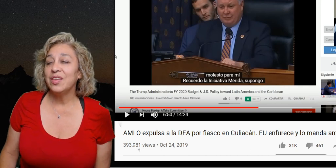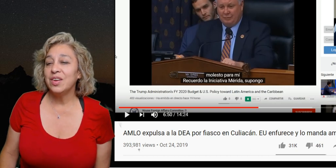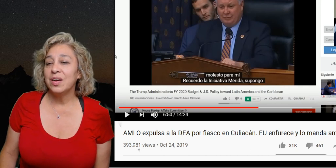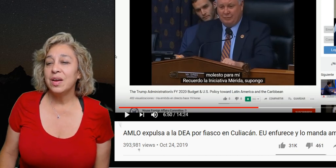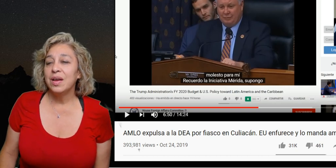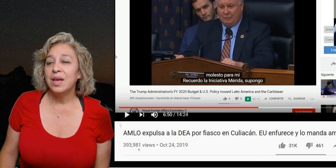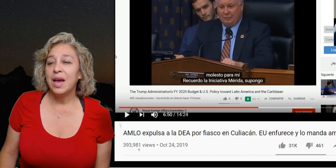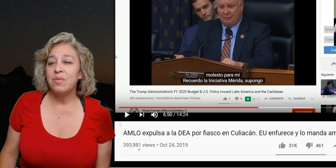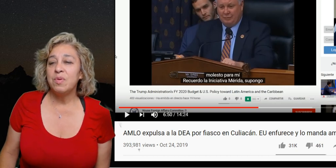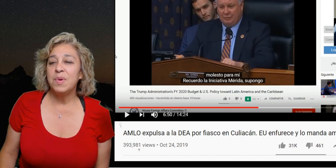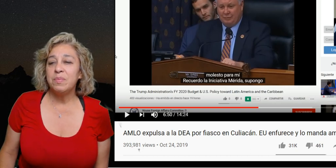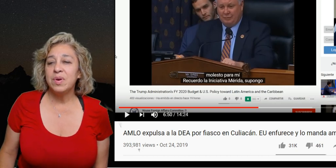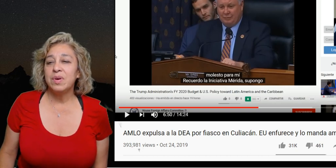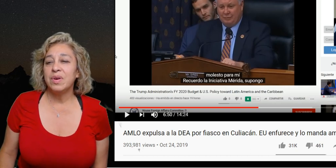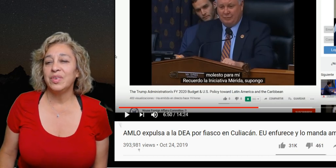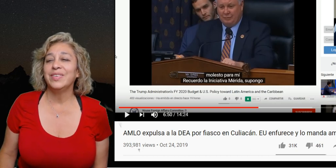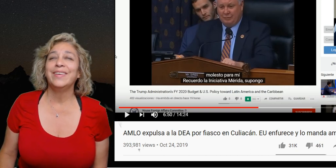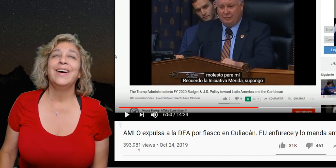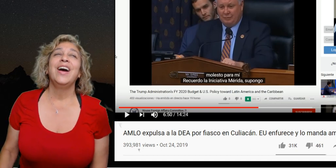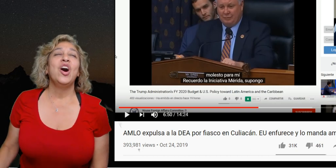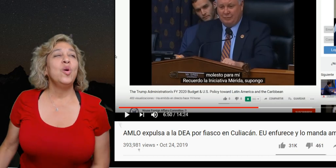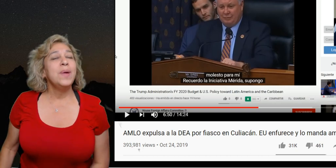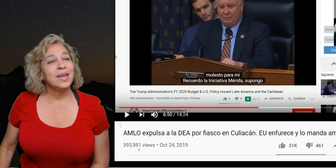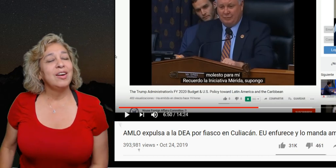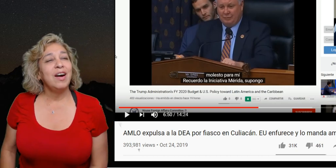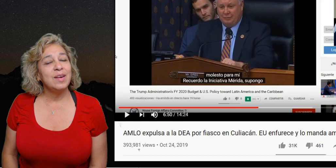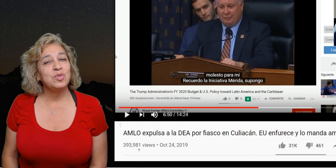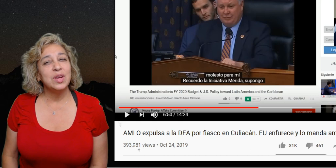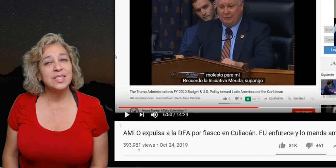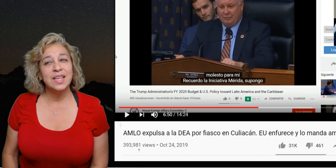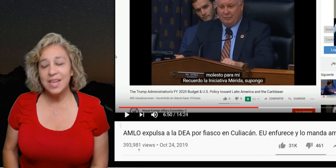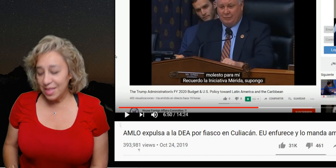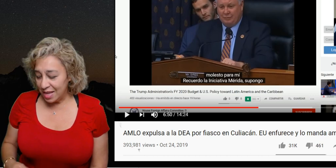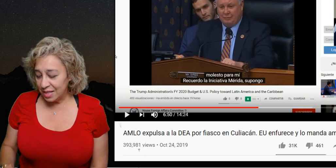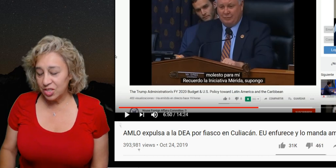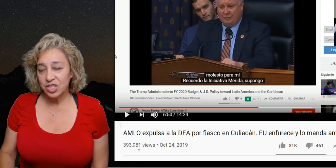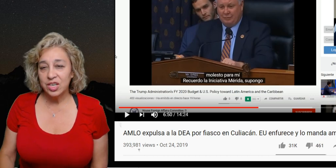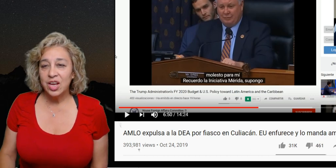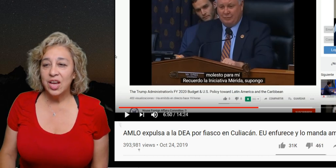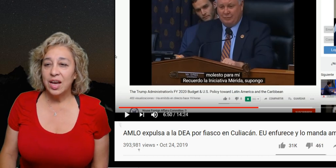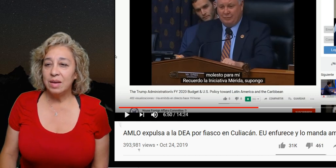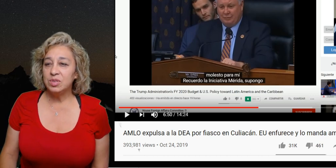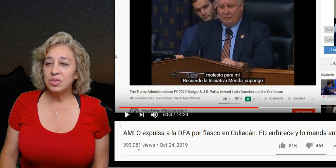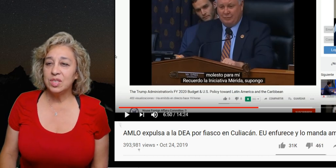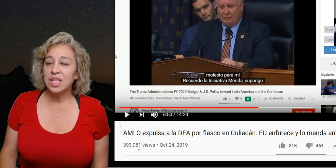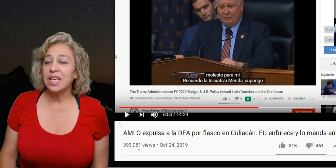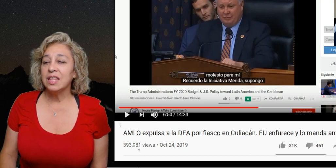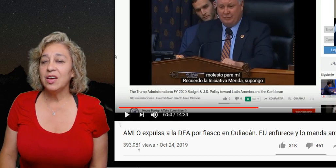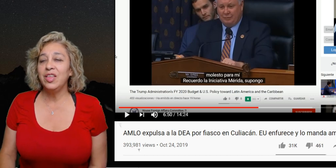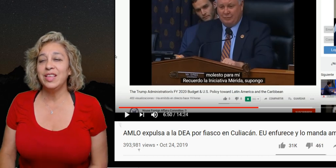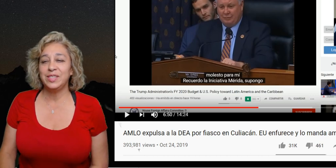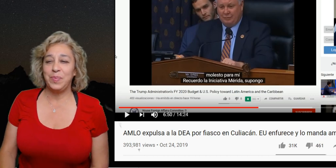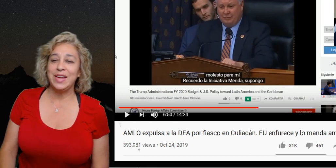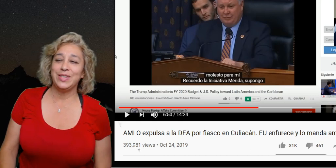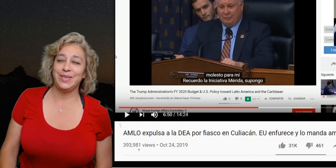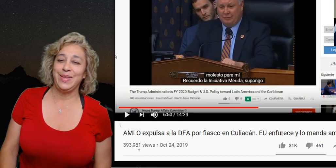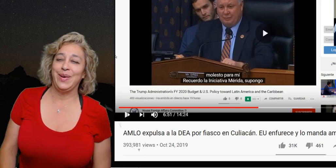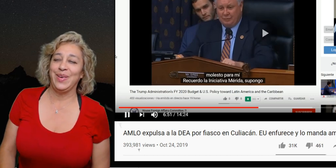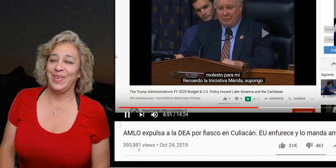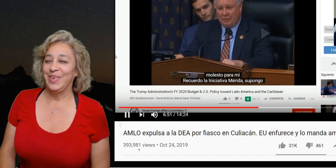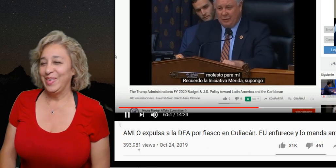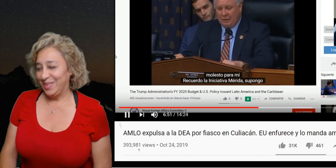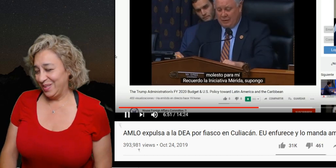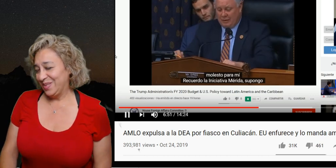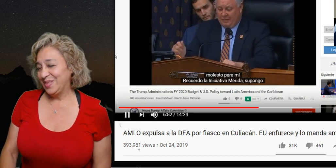It's on there. I remember, oh my God, I'm translating the English. I'm so silly. The Spanish is